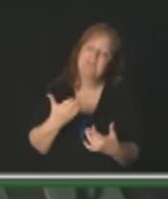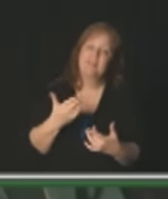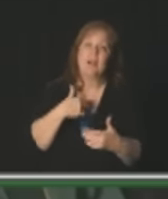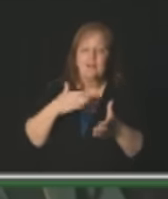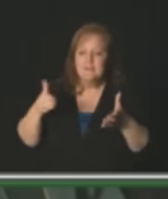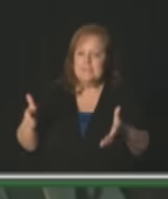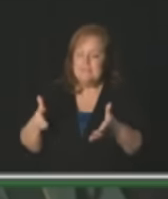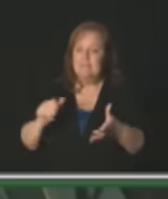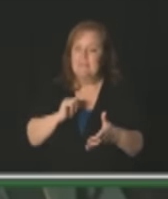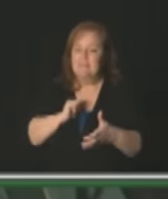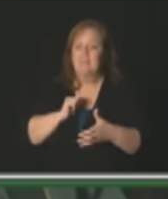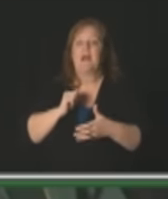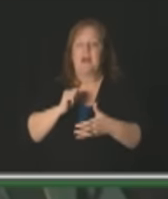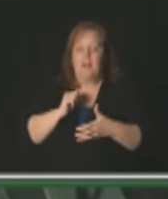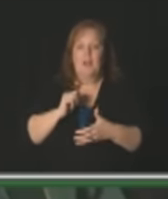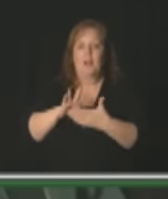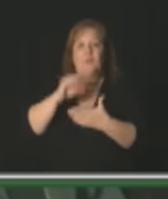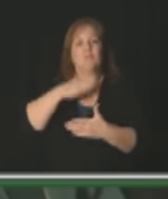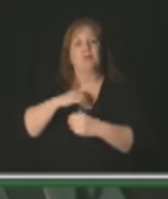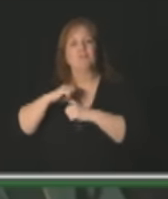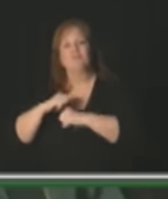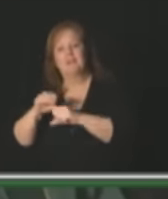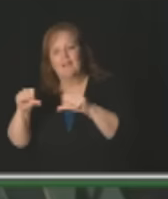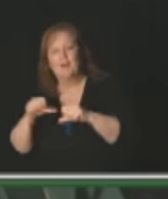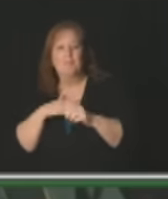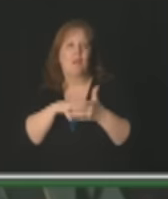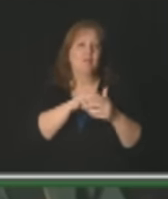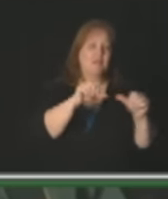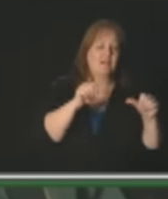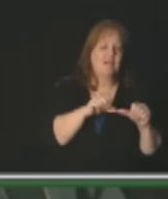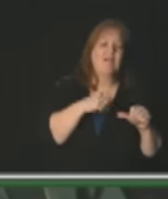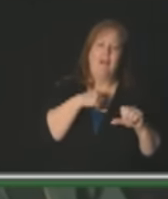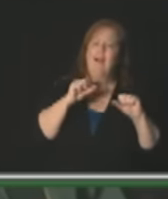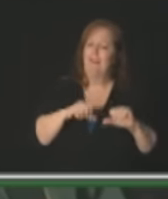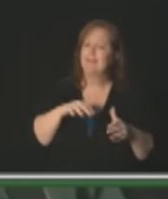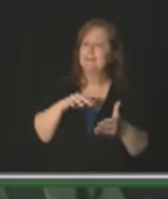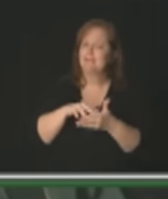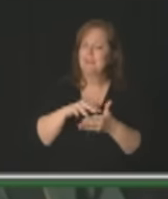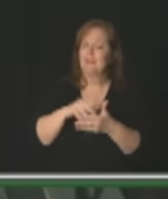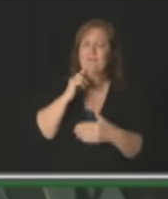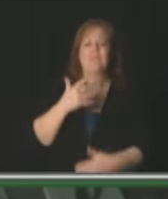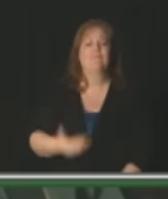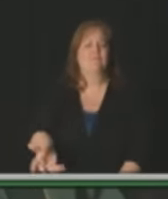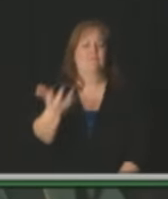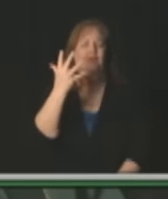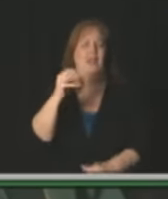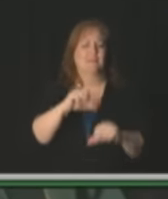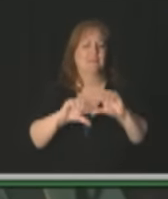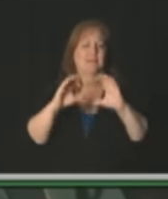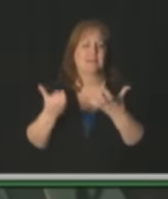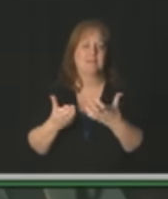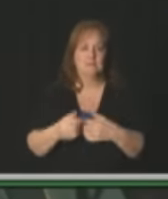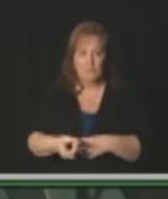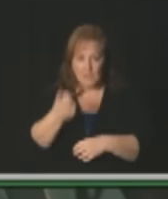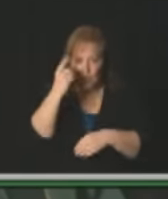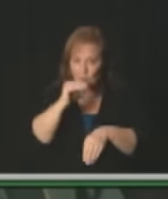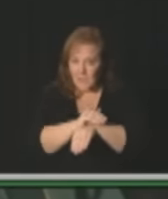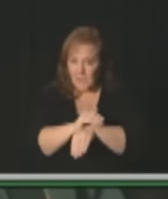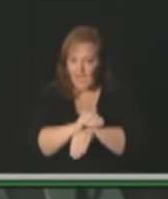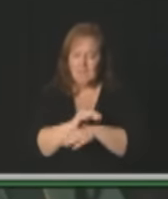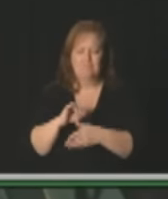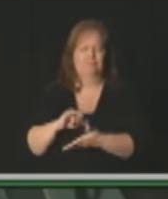my strengths and weaknesses. I can study for five science classes, it's no problem, but there's no way I can do it in one night.